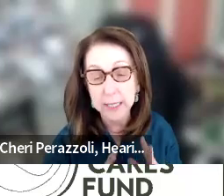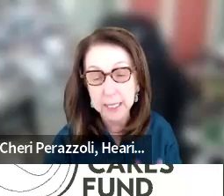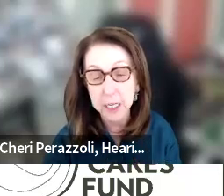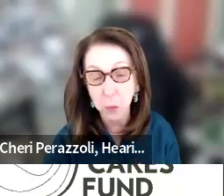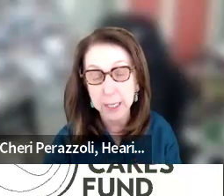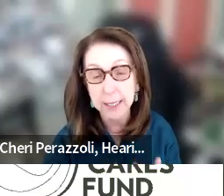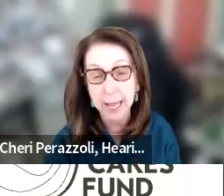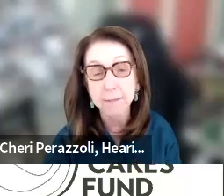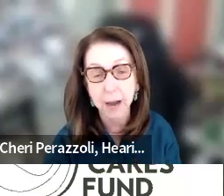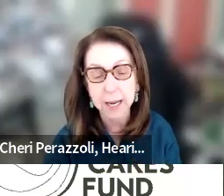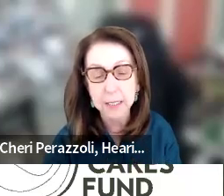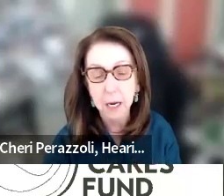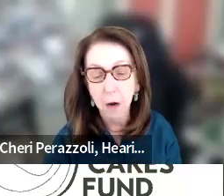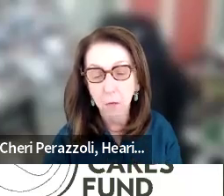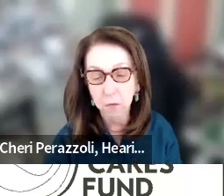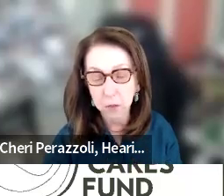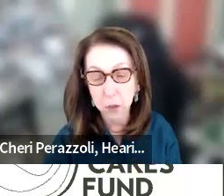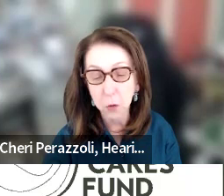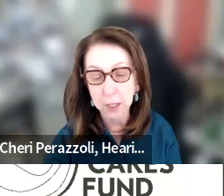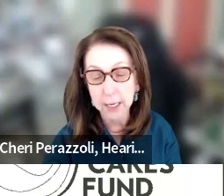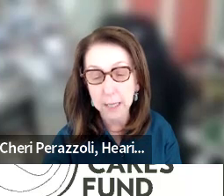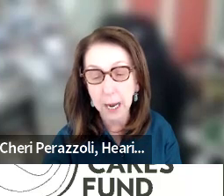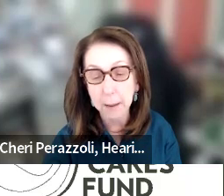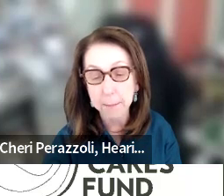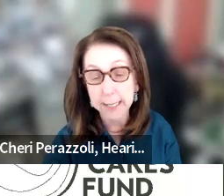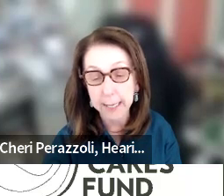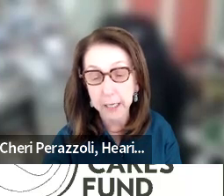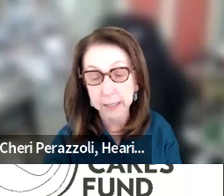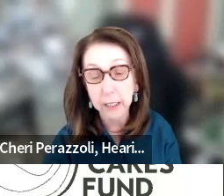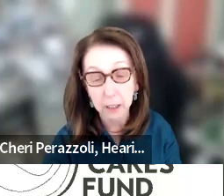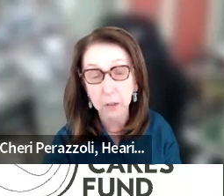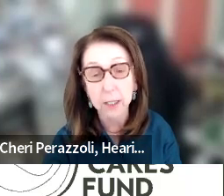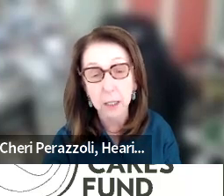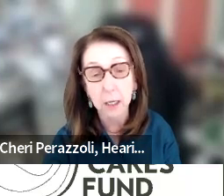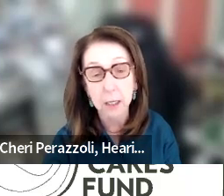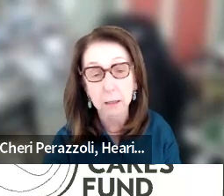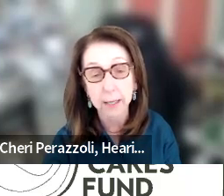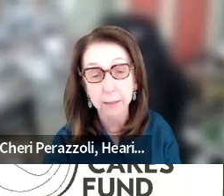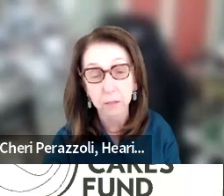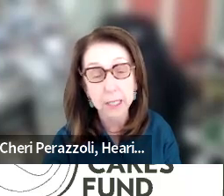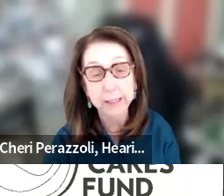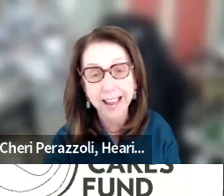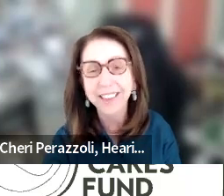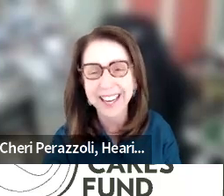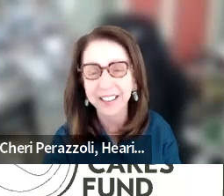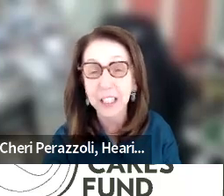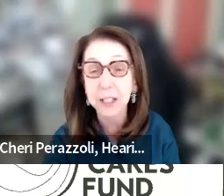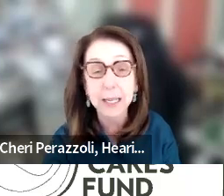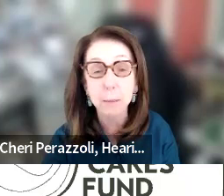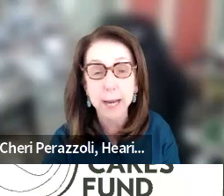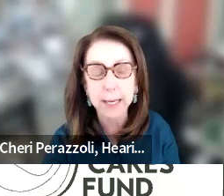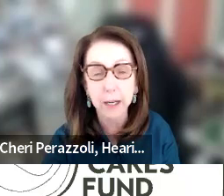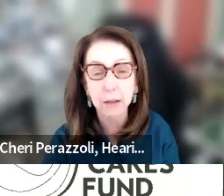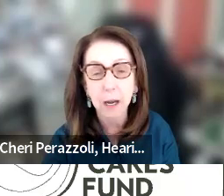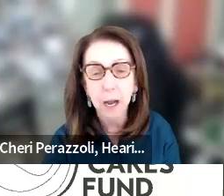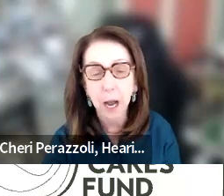we're continuing that fight to get Medicare included, hearing health care included